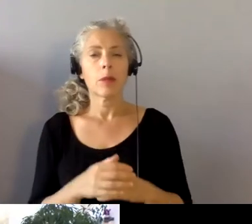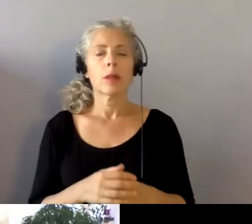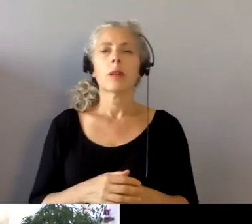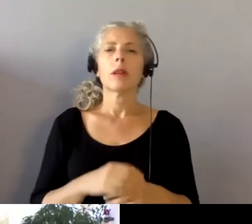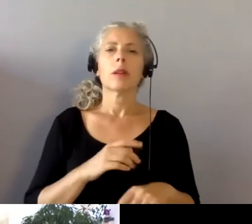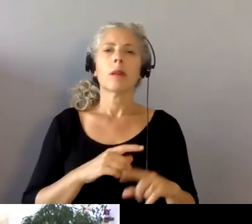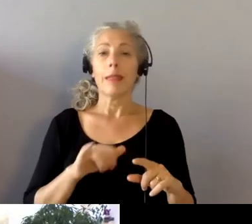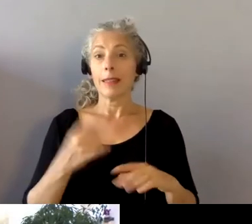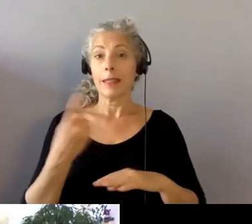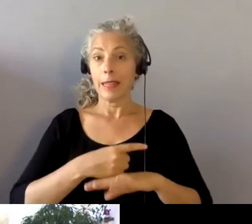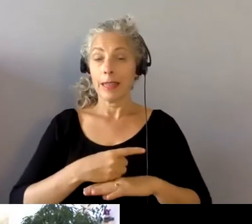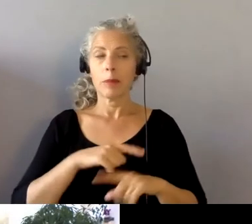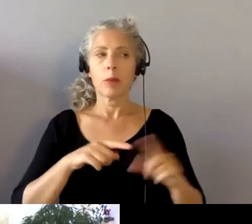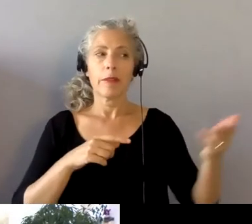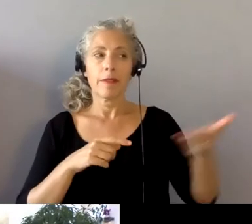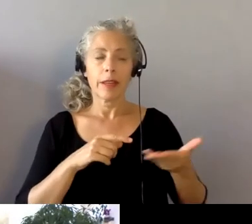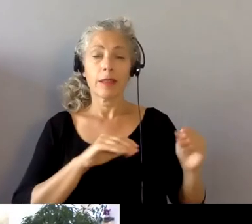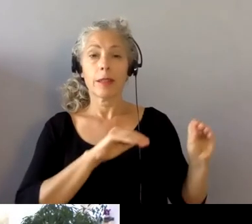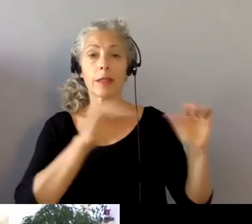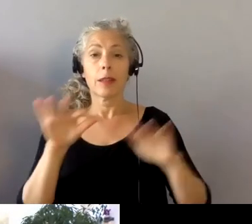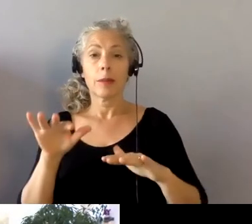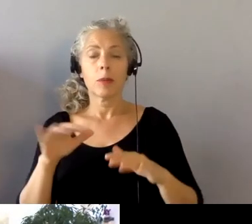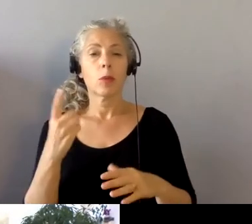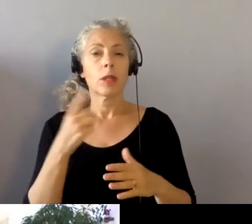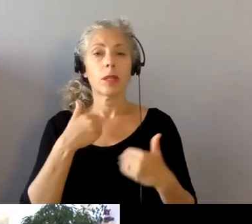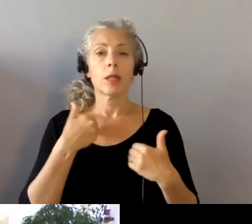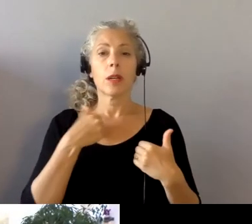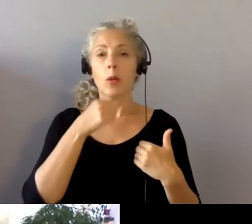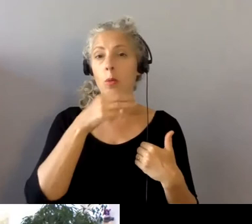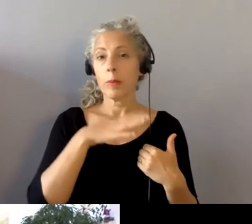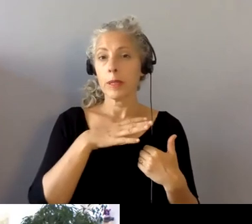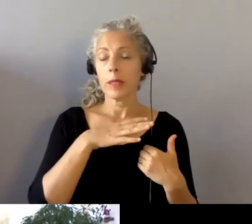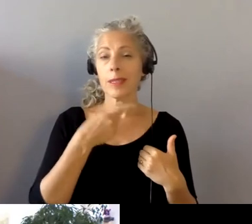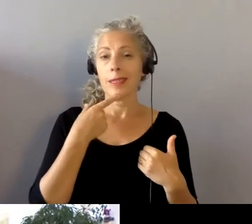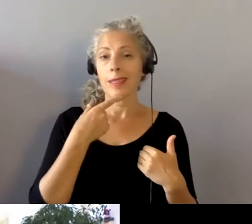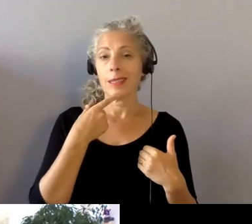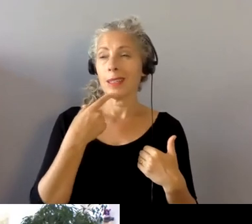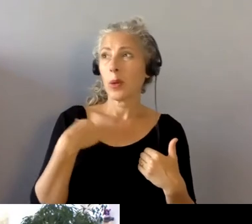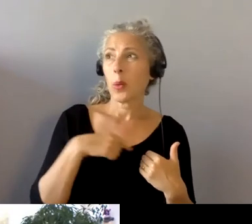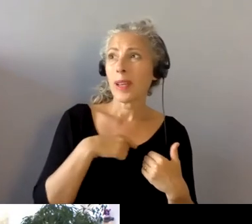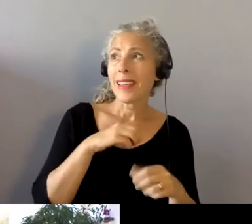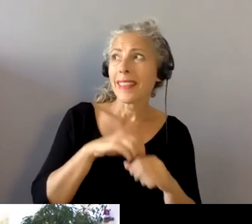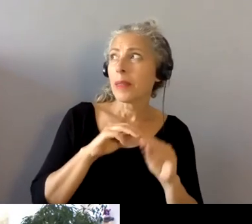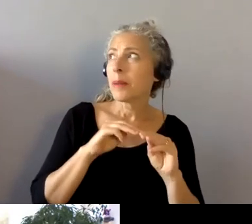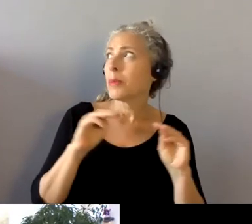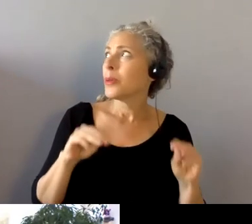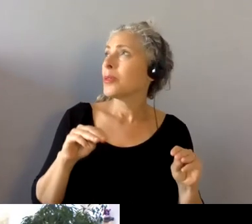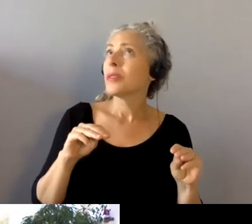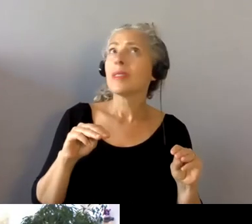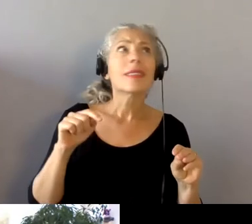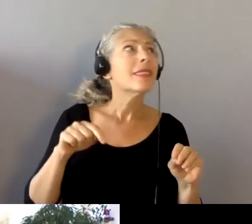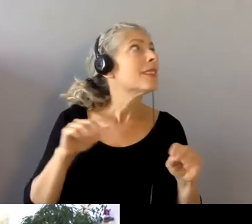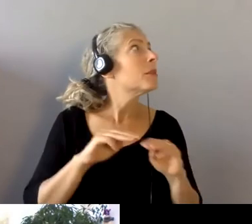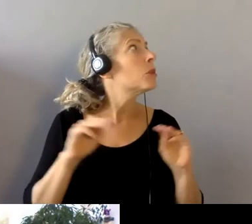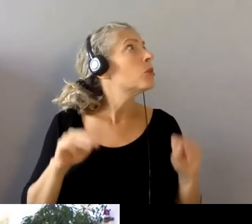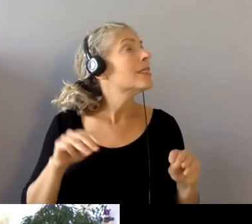turf. But we had invited them, and one of the young women said, are we in the museum? Is this the museum?